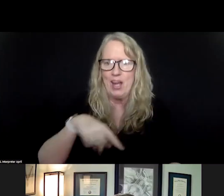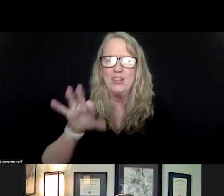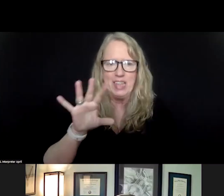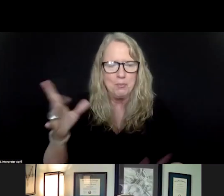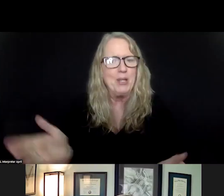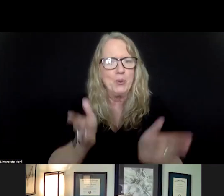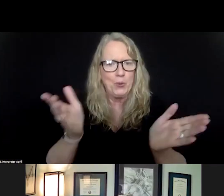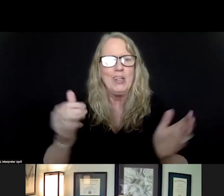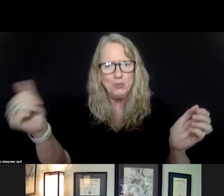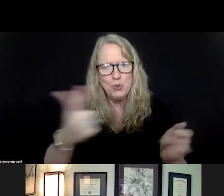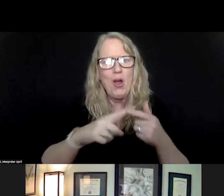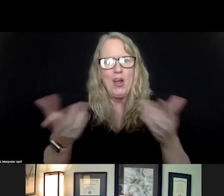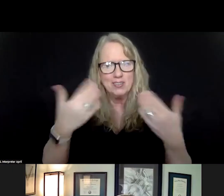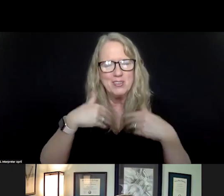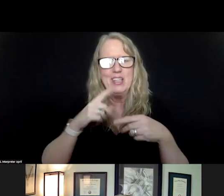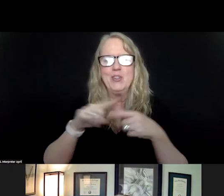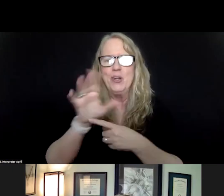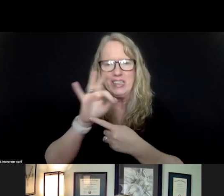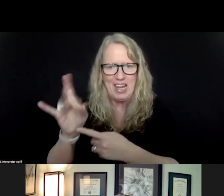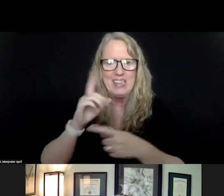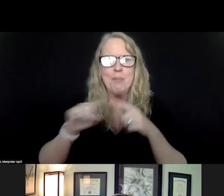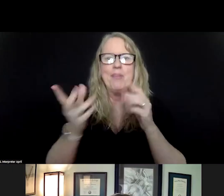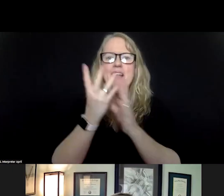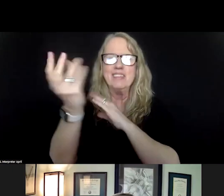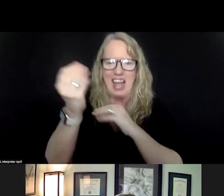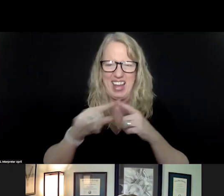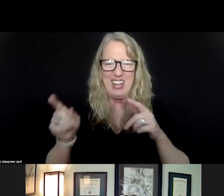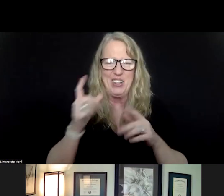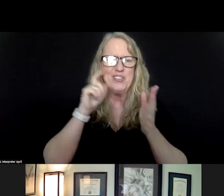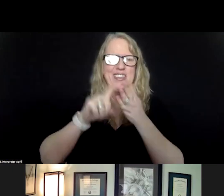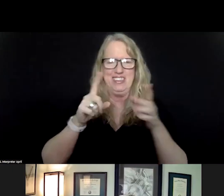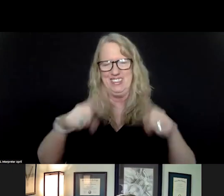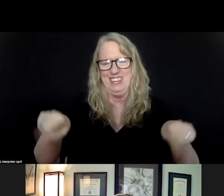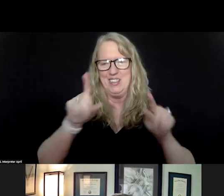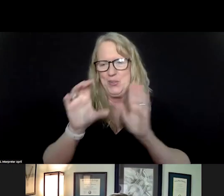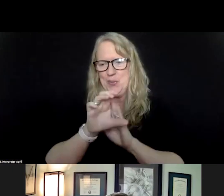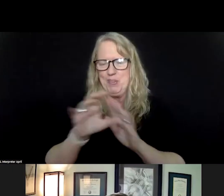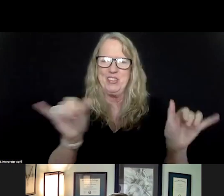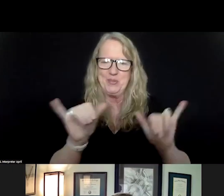you all to send us your 988 spotted in the wild images as well.